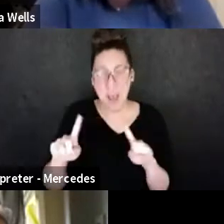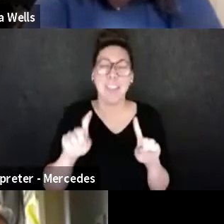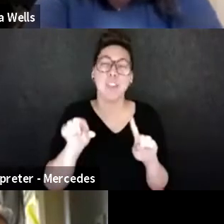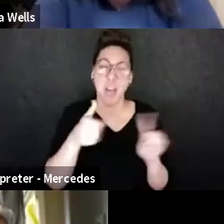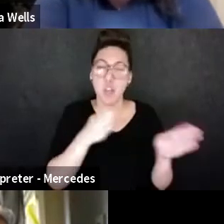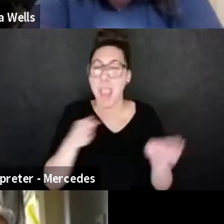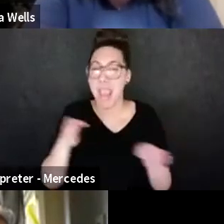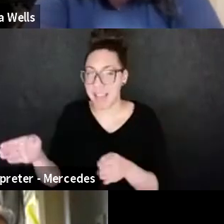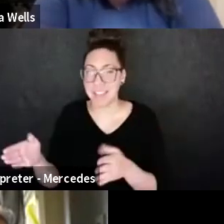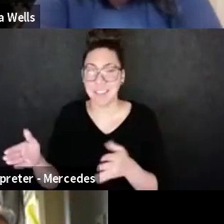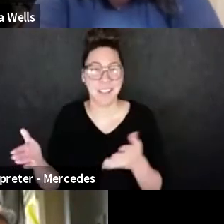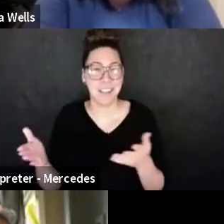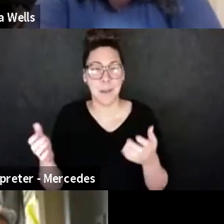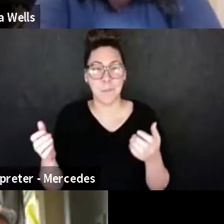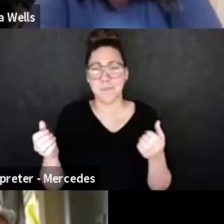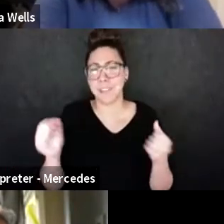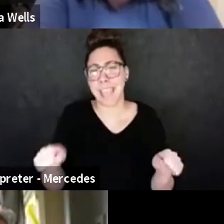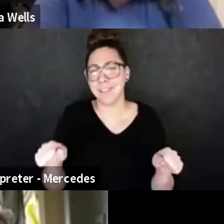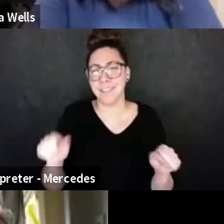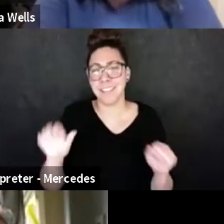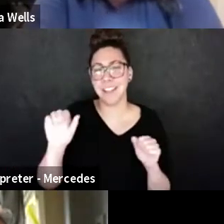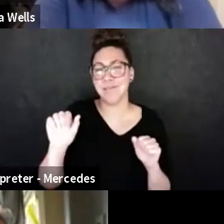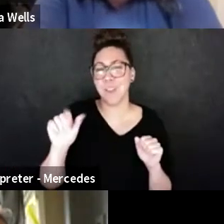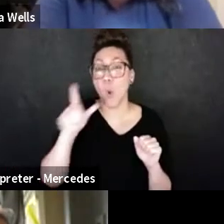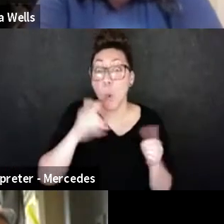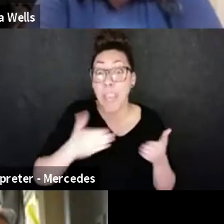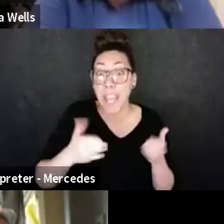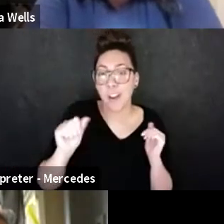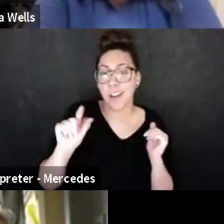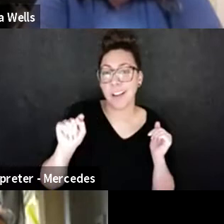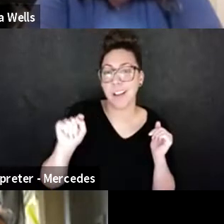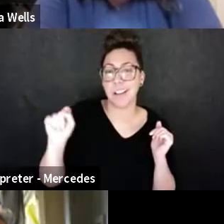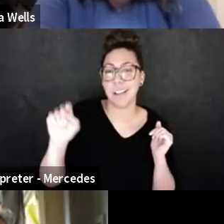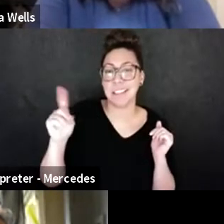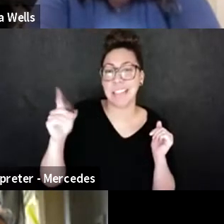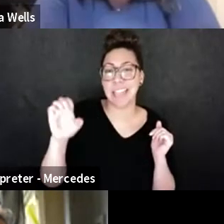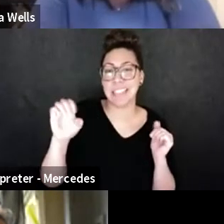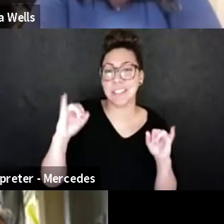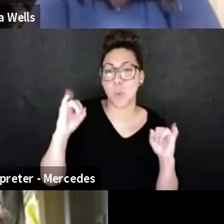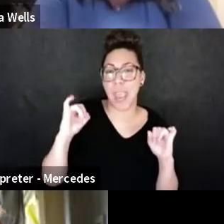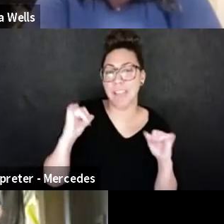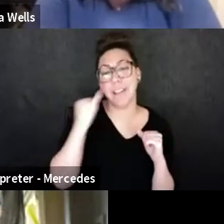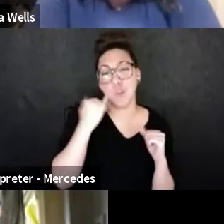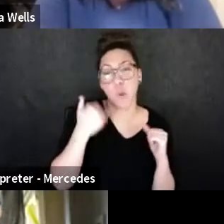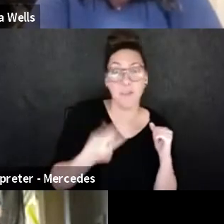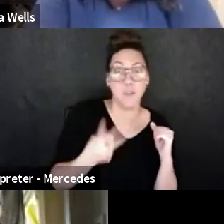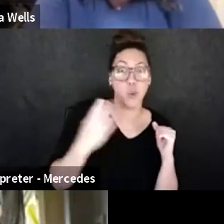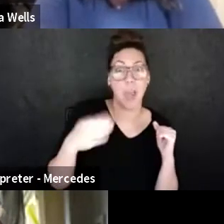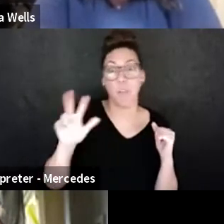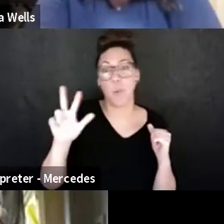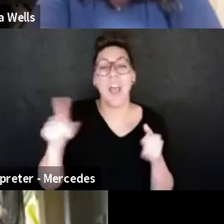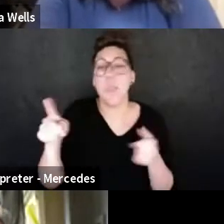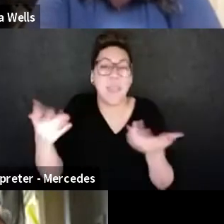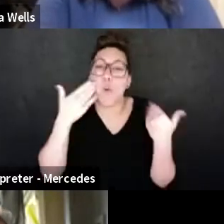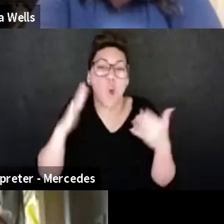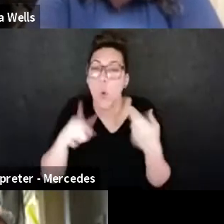by putting up simple attendance quizzes, and if you get 2 out of 3 right, and essentially they don't know when the answers